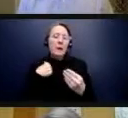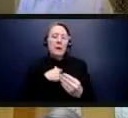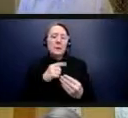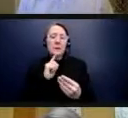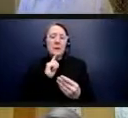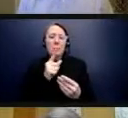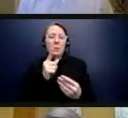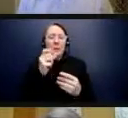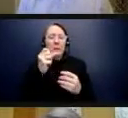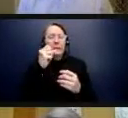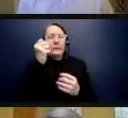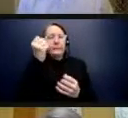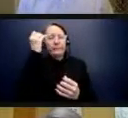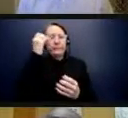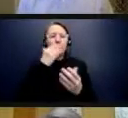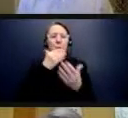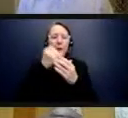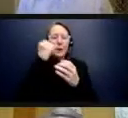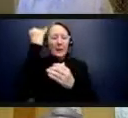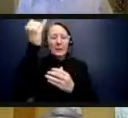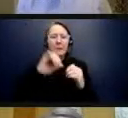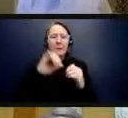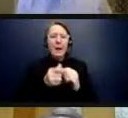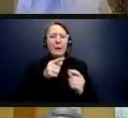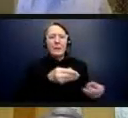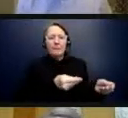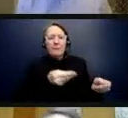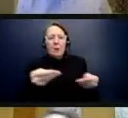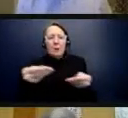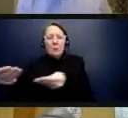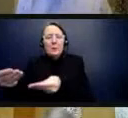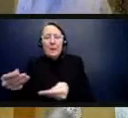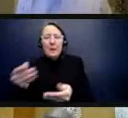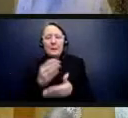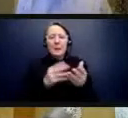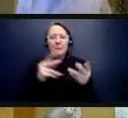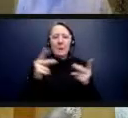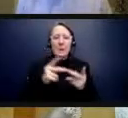realization of how this can flow and in some cases how it's not.